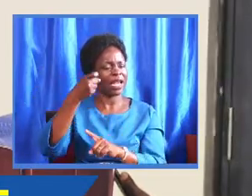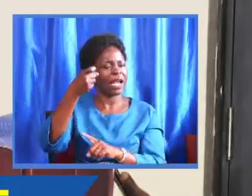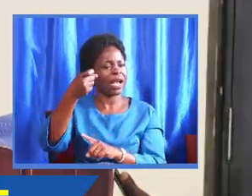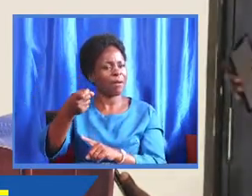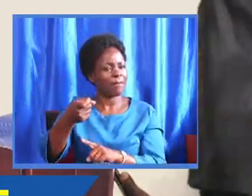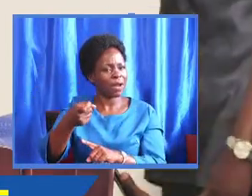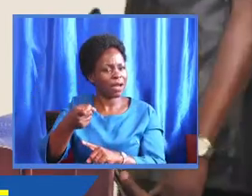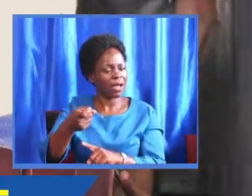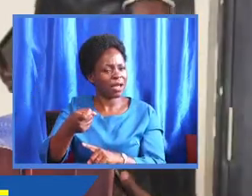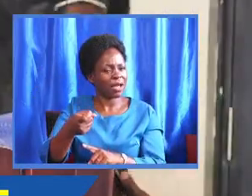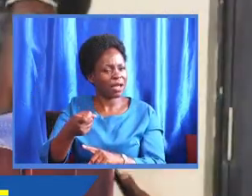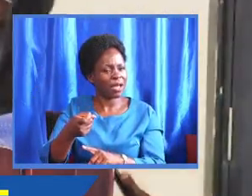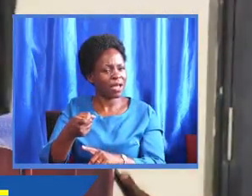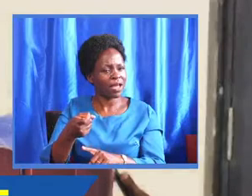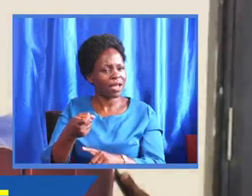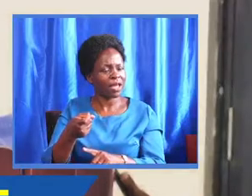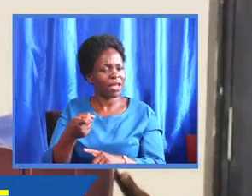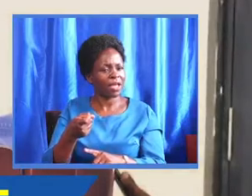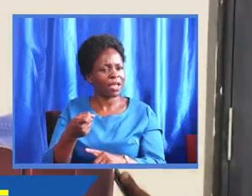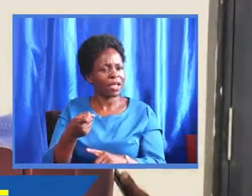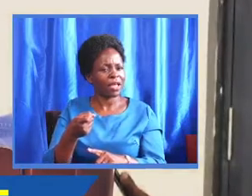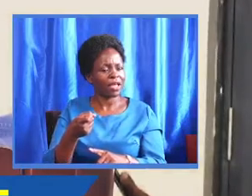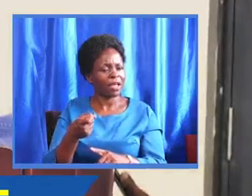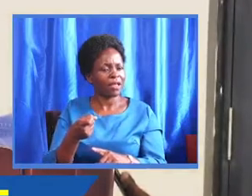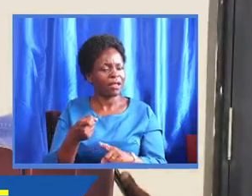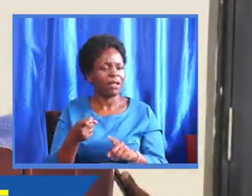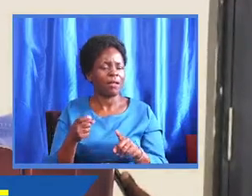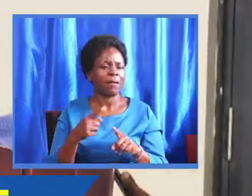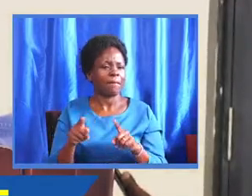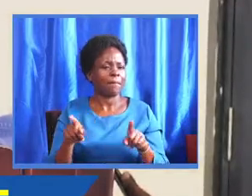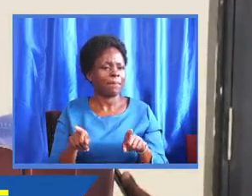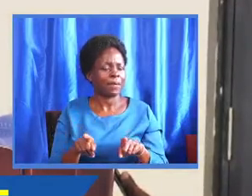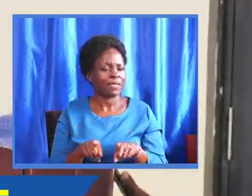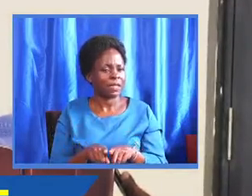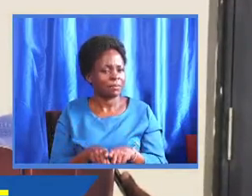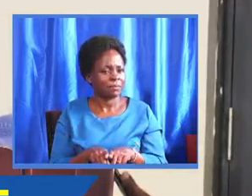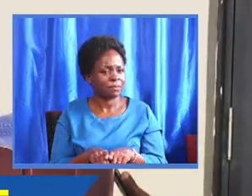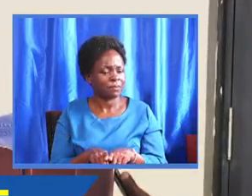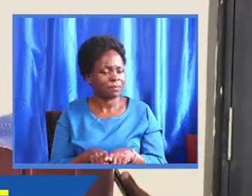A very brief bit on that. But also,